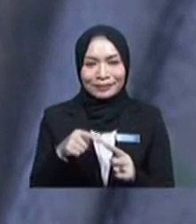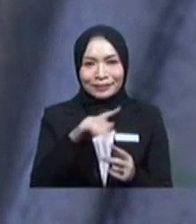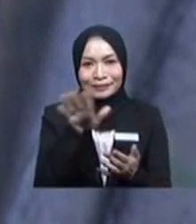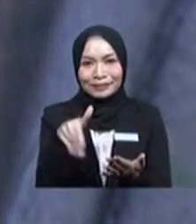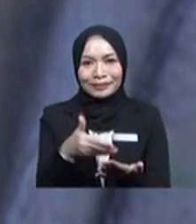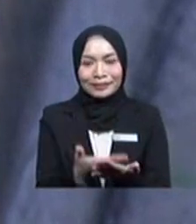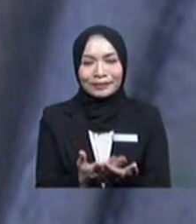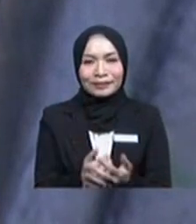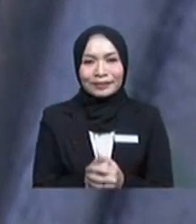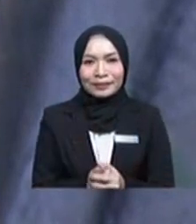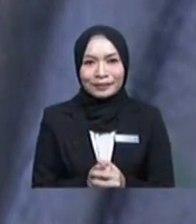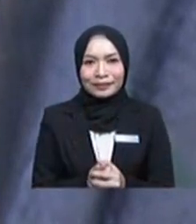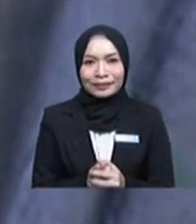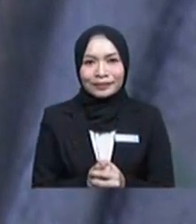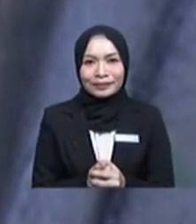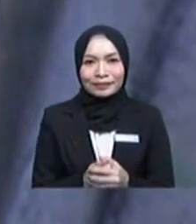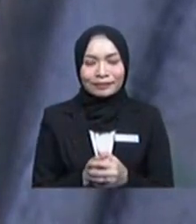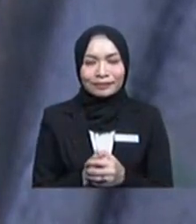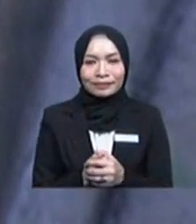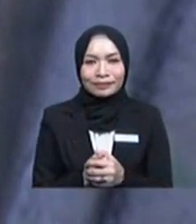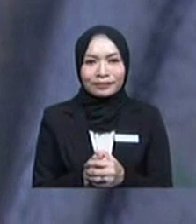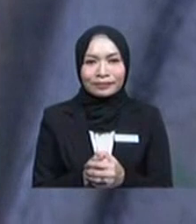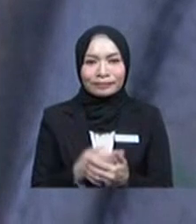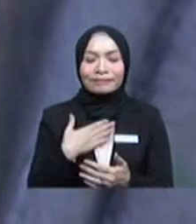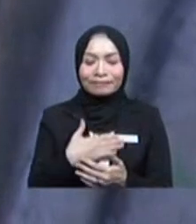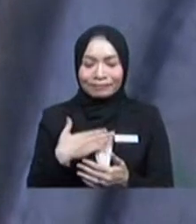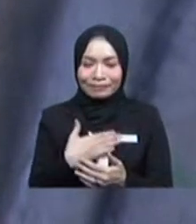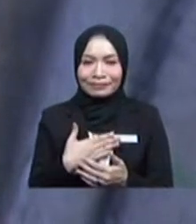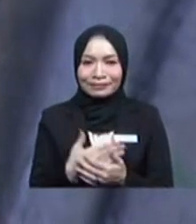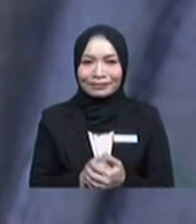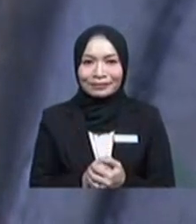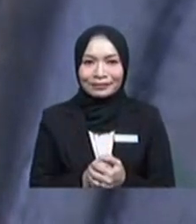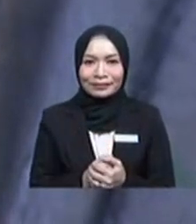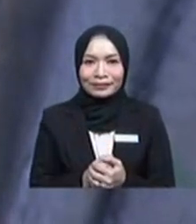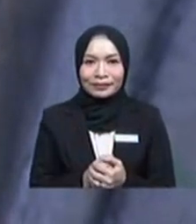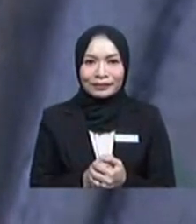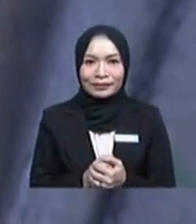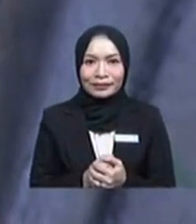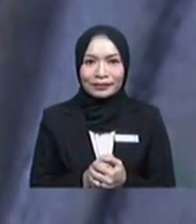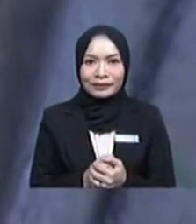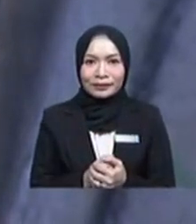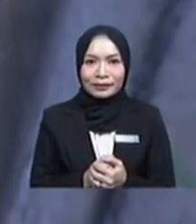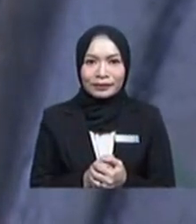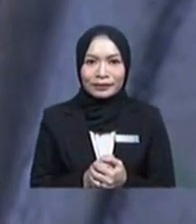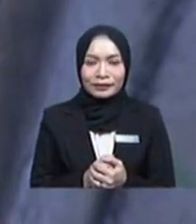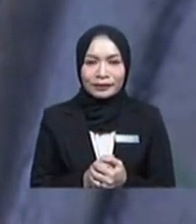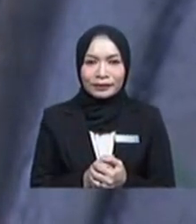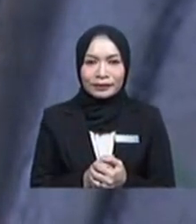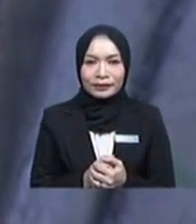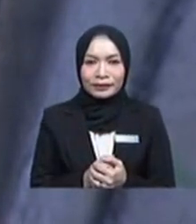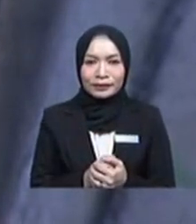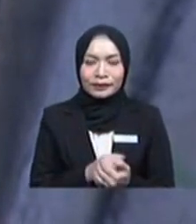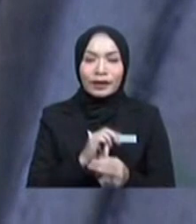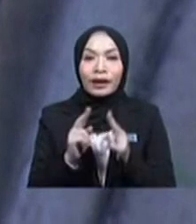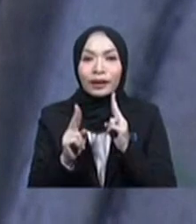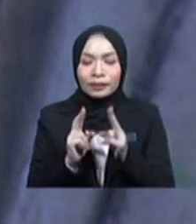Allow me to extend my sincerest appreciation to the English Language Teaching Center, or ELTC, the organizer of the second